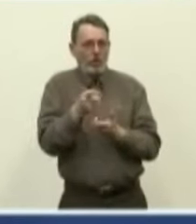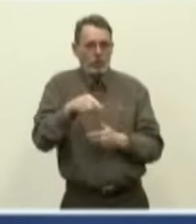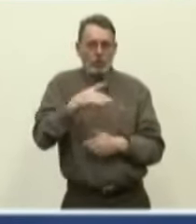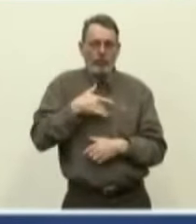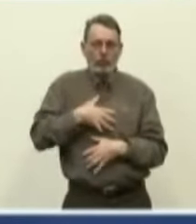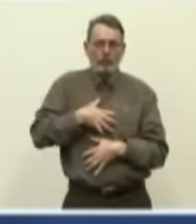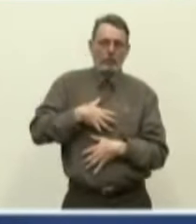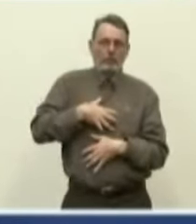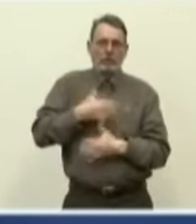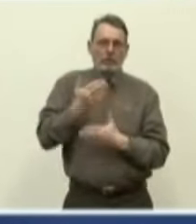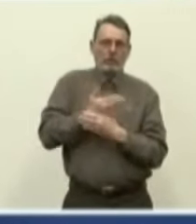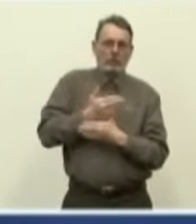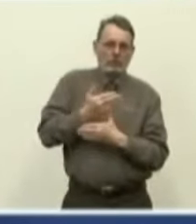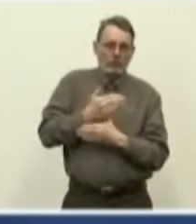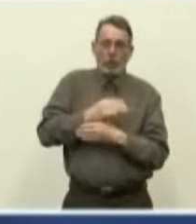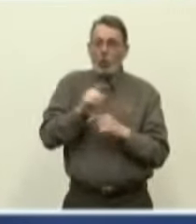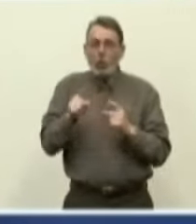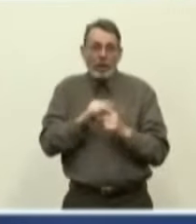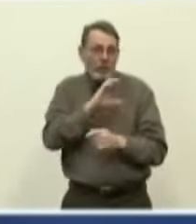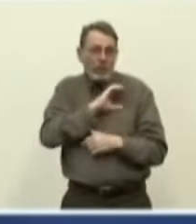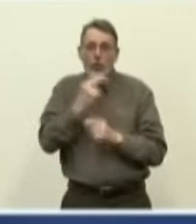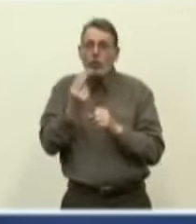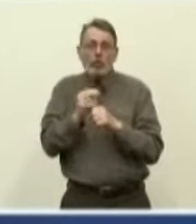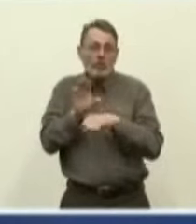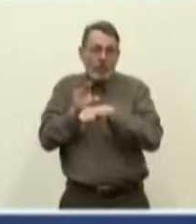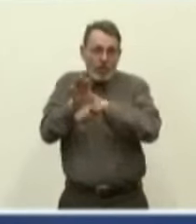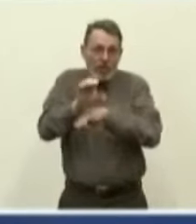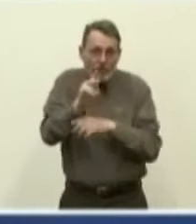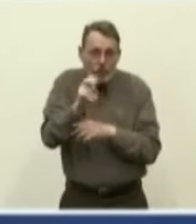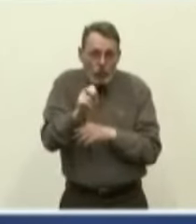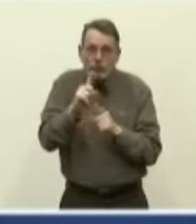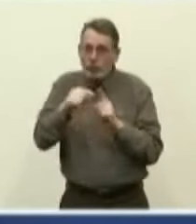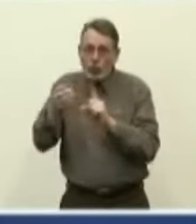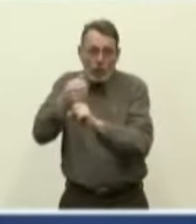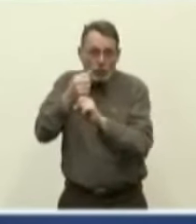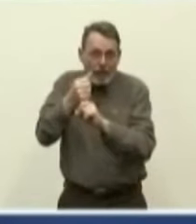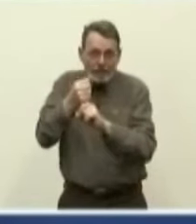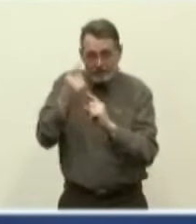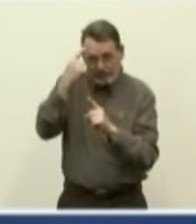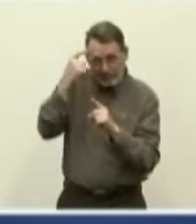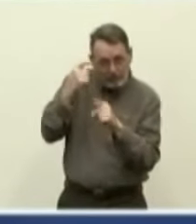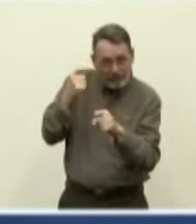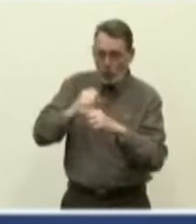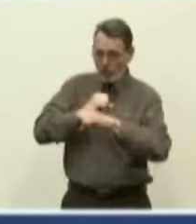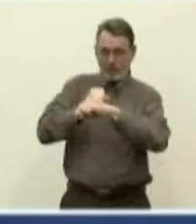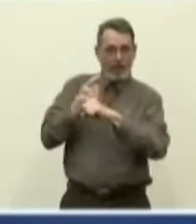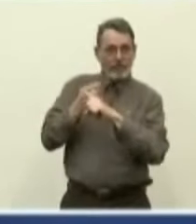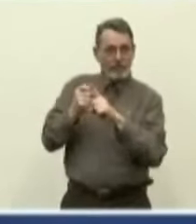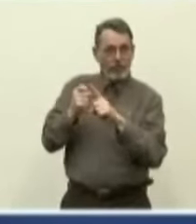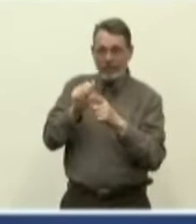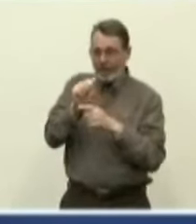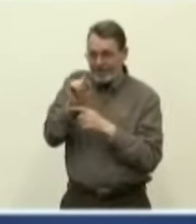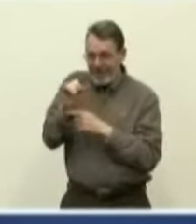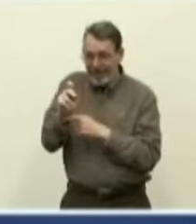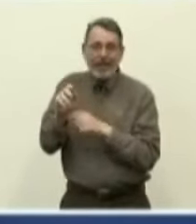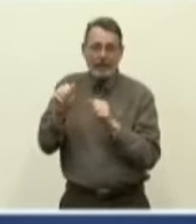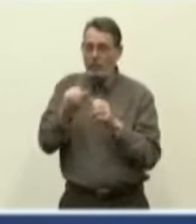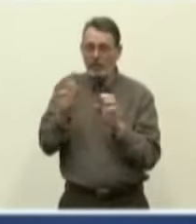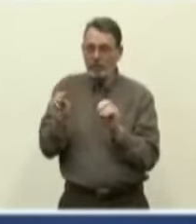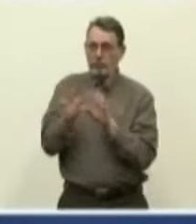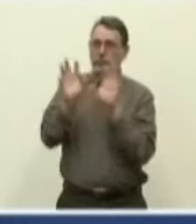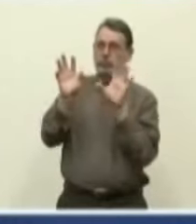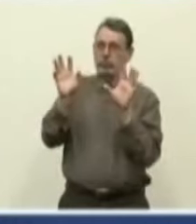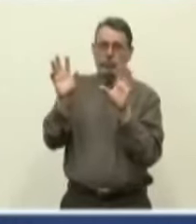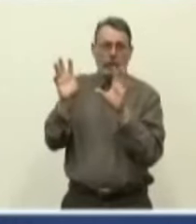When a police officer uses force to arrest a suspect or defend against attack, the images are graphic and may be difficult to